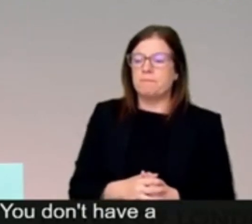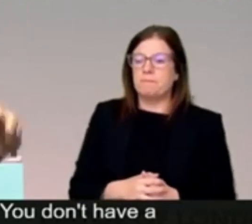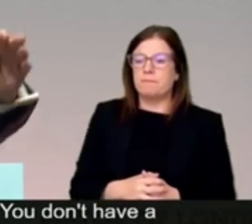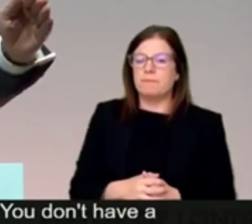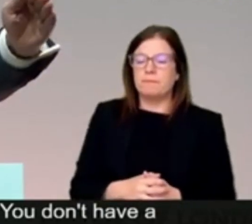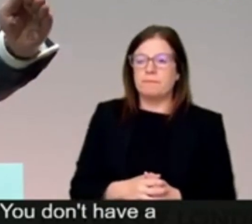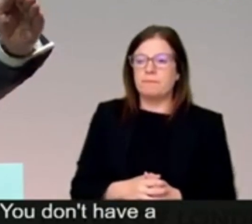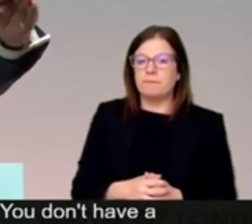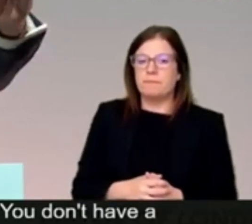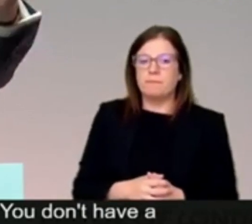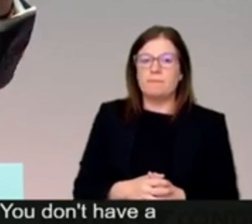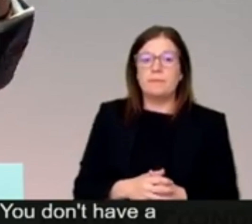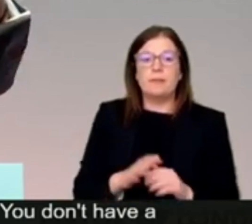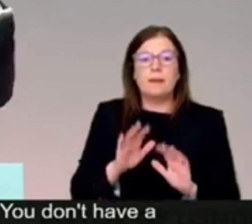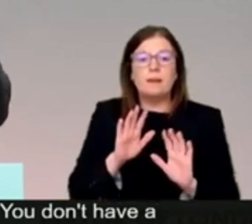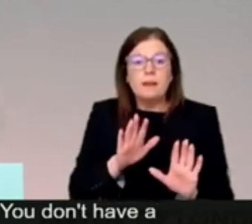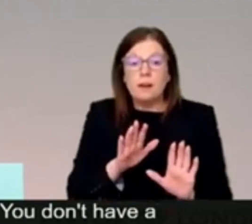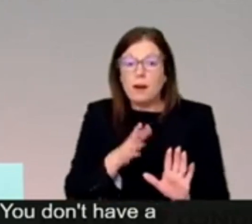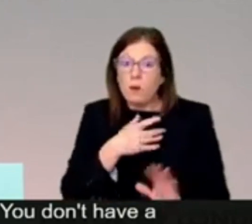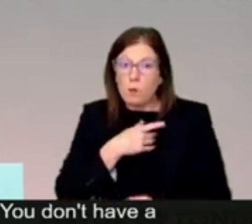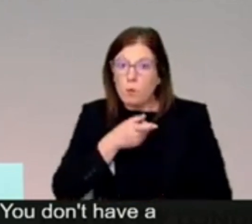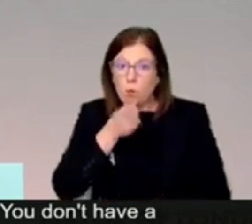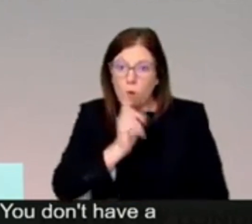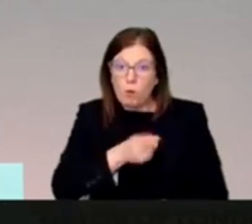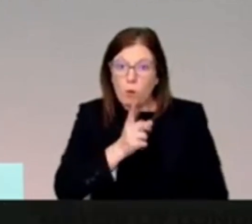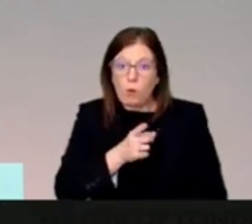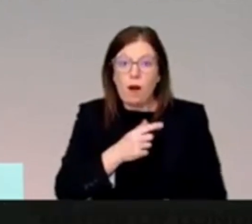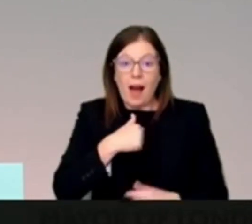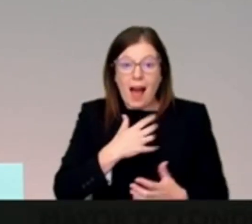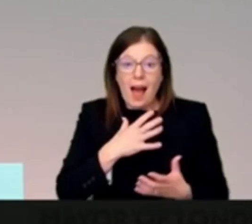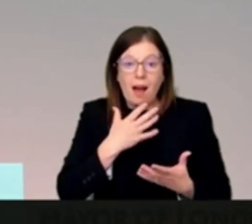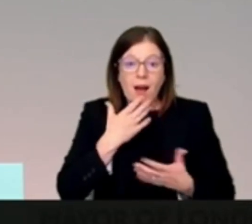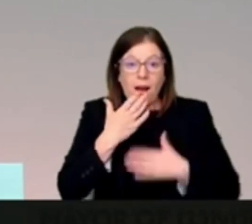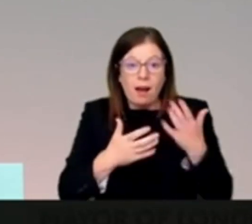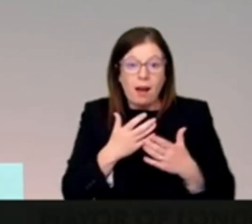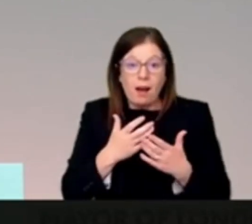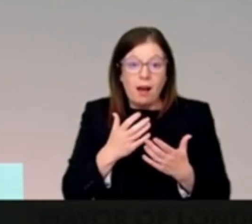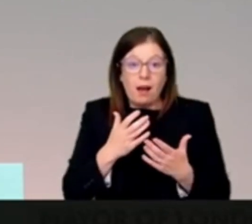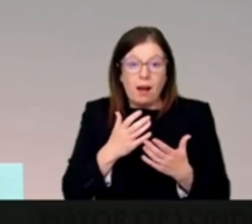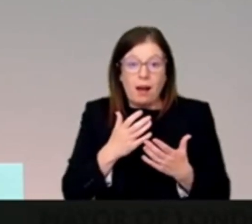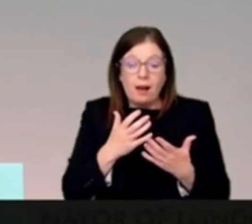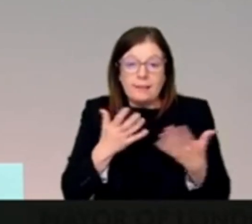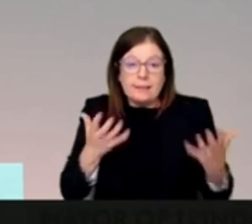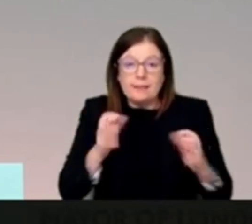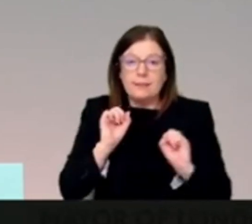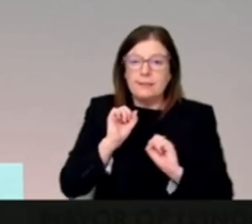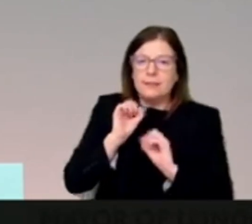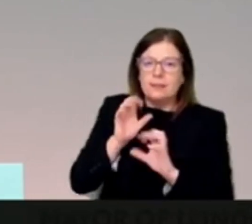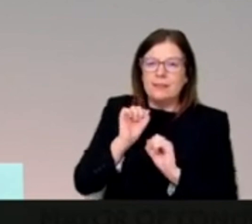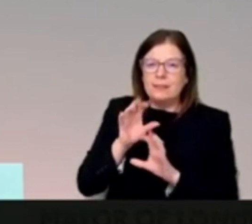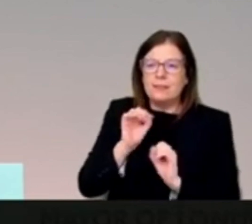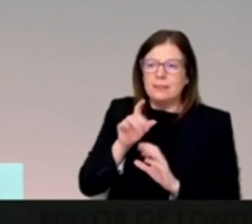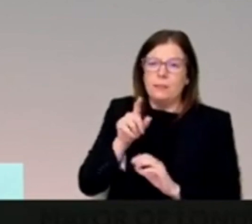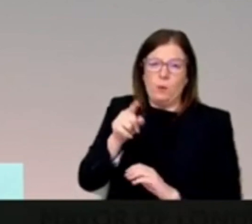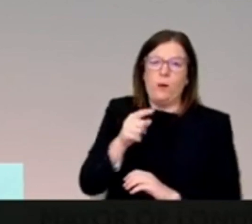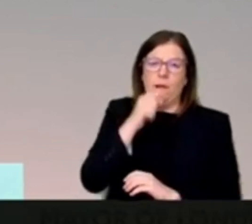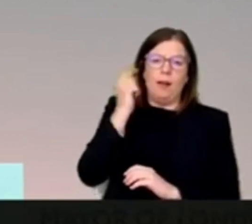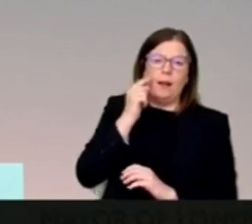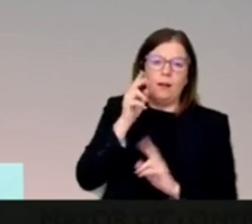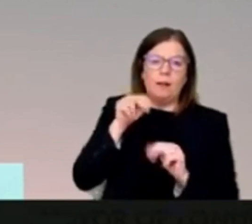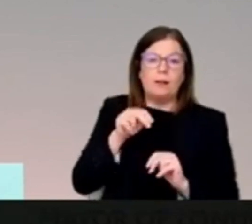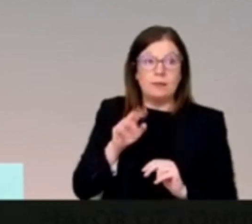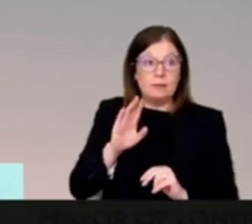I don't want to give you a warning. I need to explain to you how radios work. No, stop lying. Nobody can hear